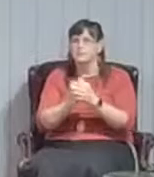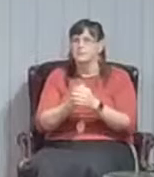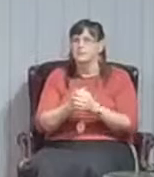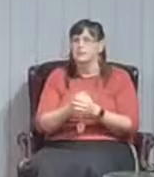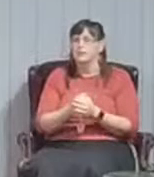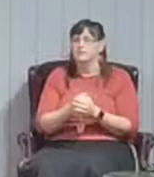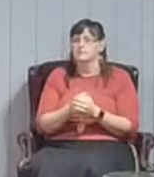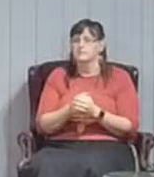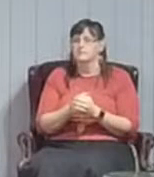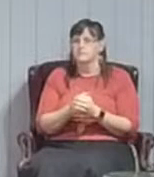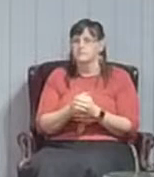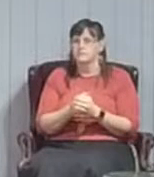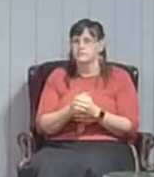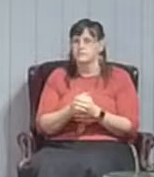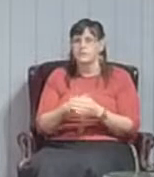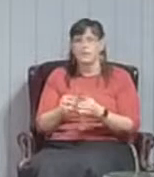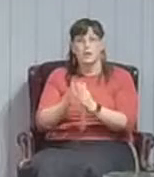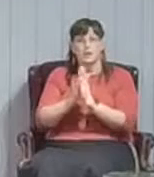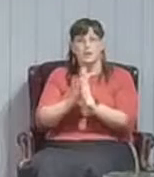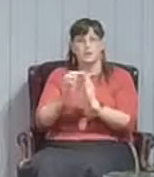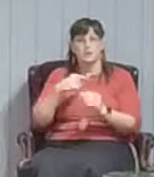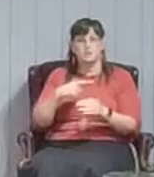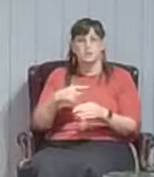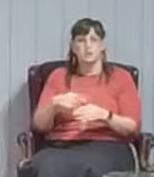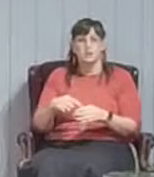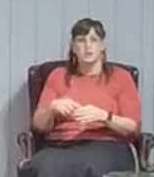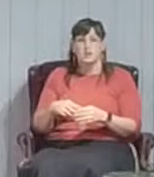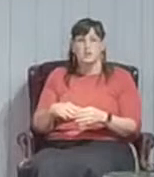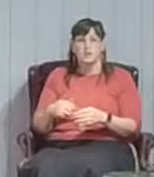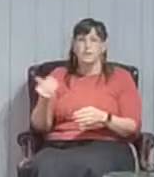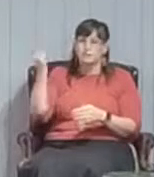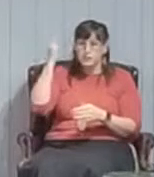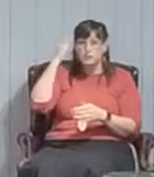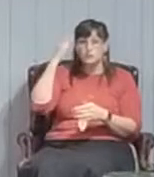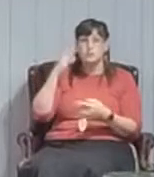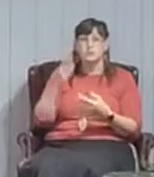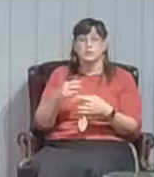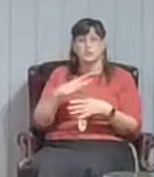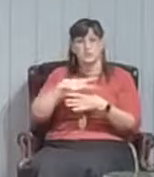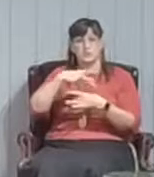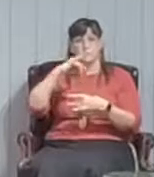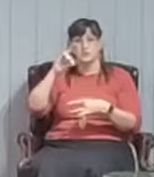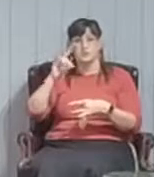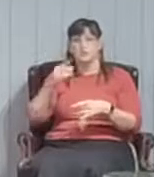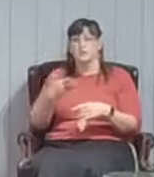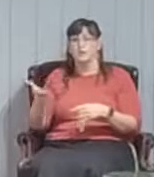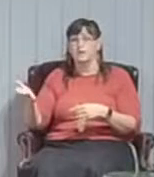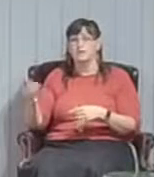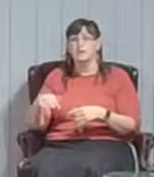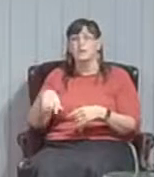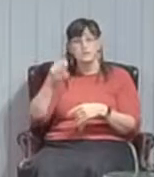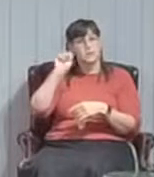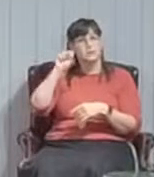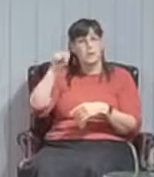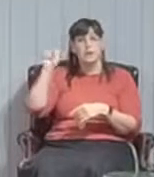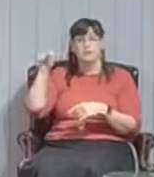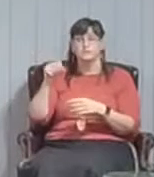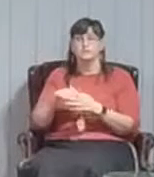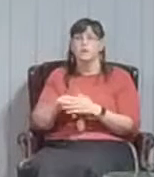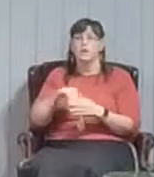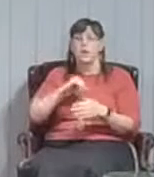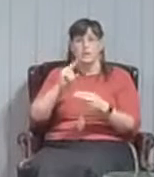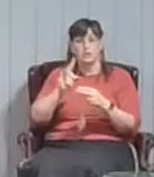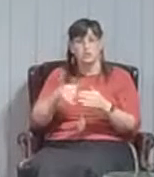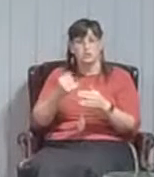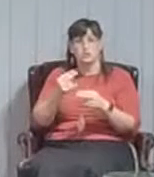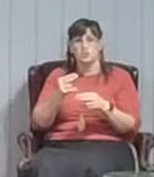on my pickup, and they asked me if I was interested in spiritual things. And I told them yes. In fact, I was interested in spiritual things. In fact, I had just